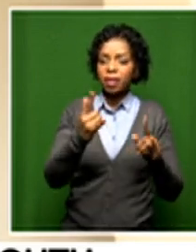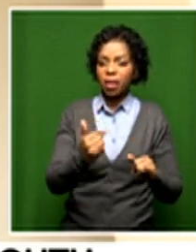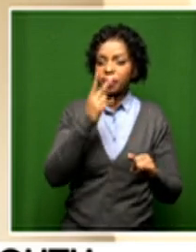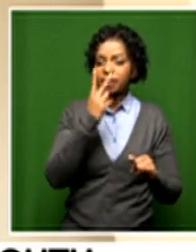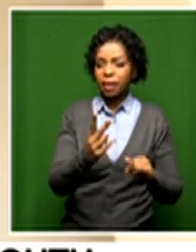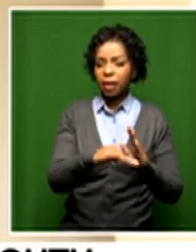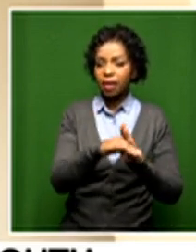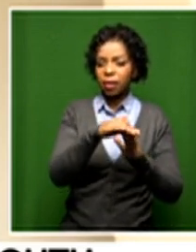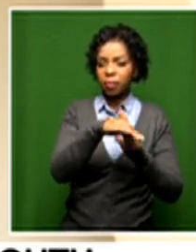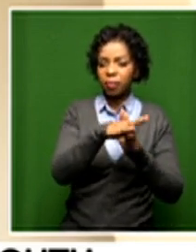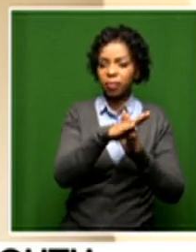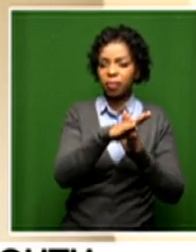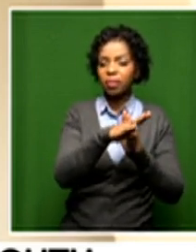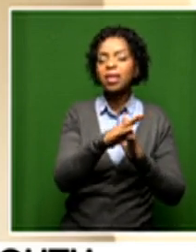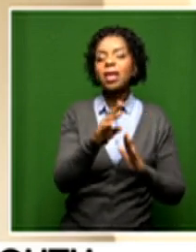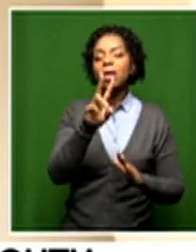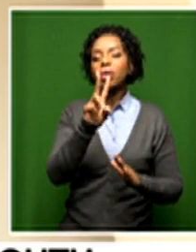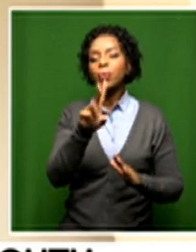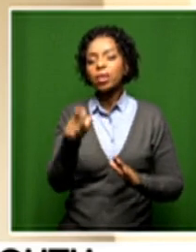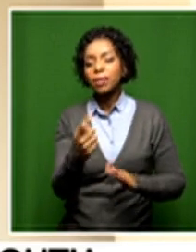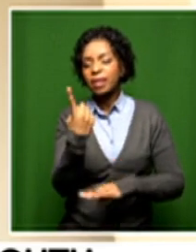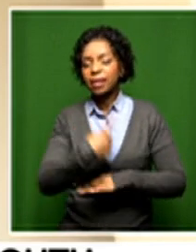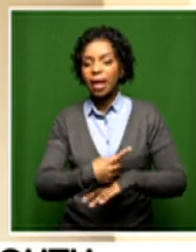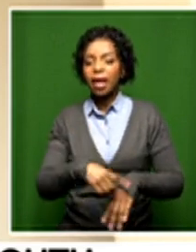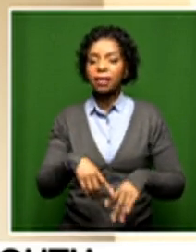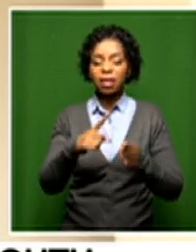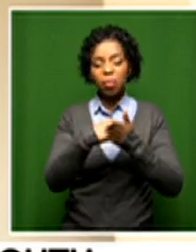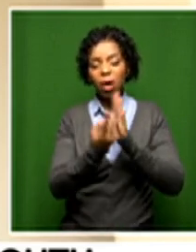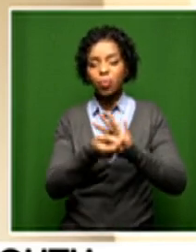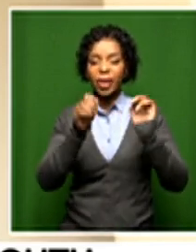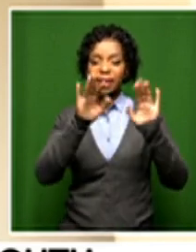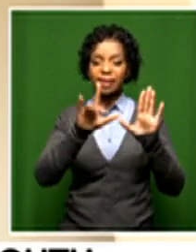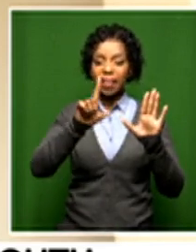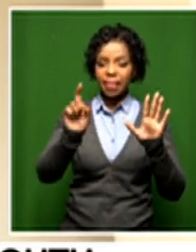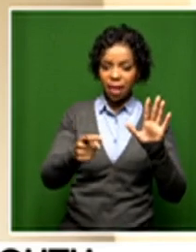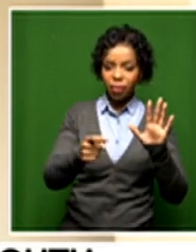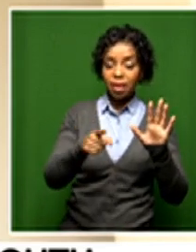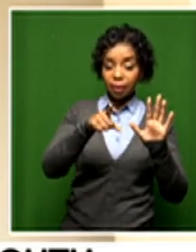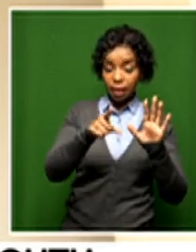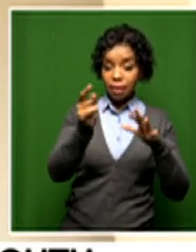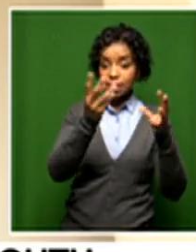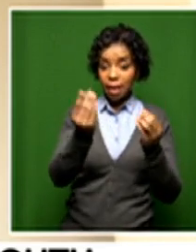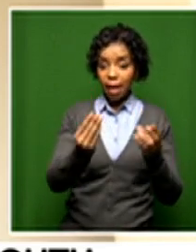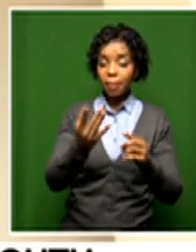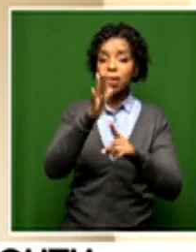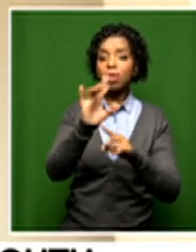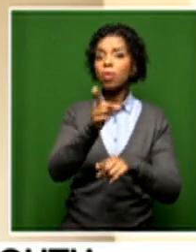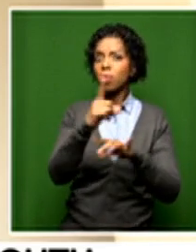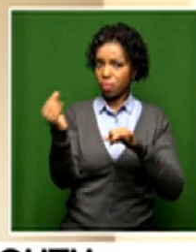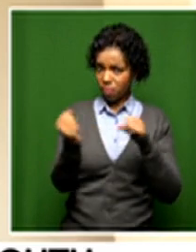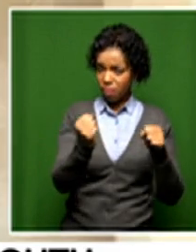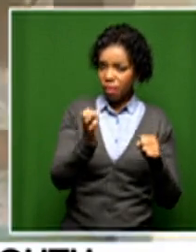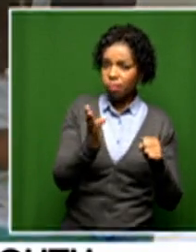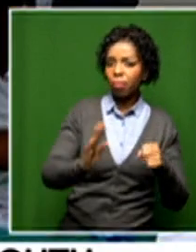day and about 10,000 in a week. And that number is indicating that the infection is still with us. And we've